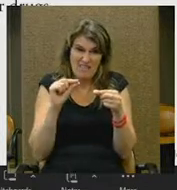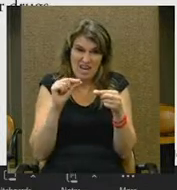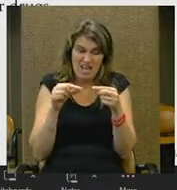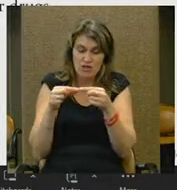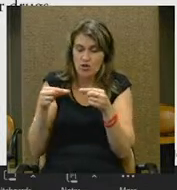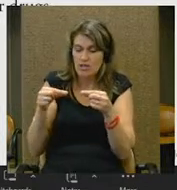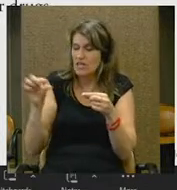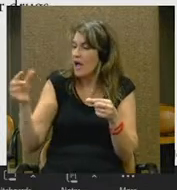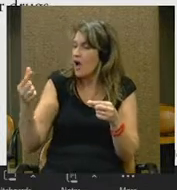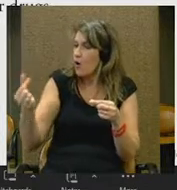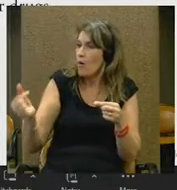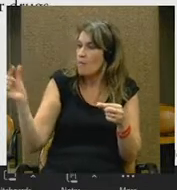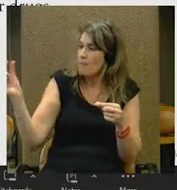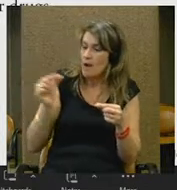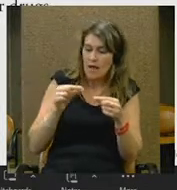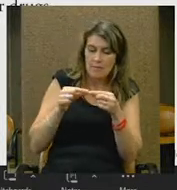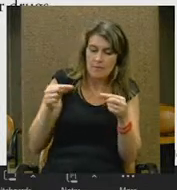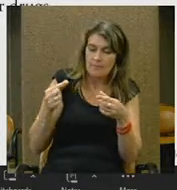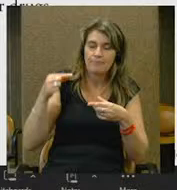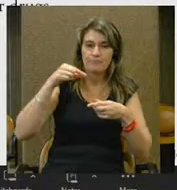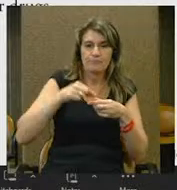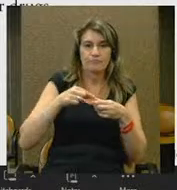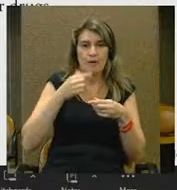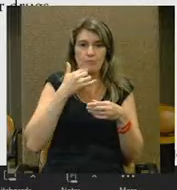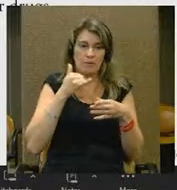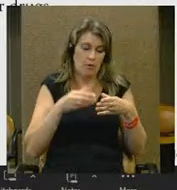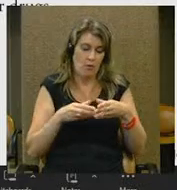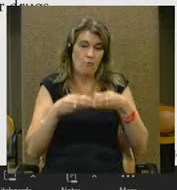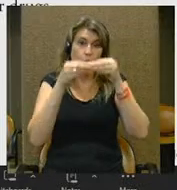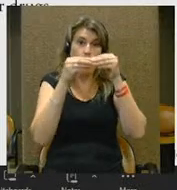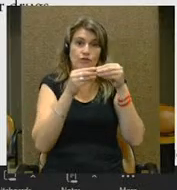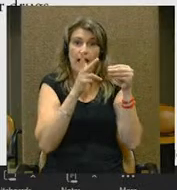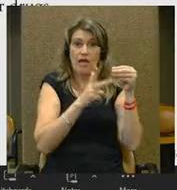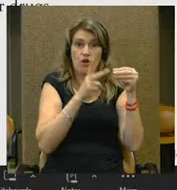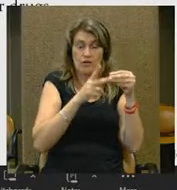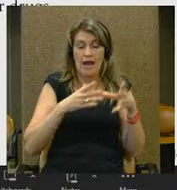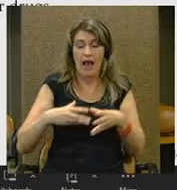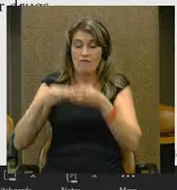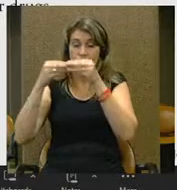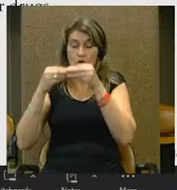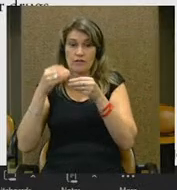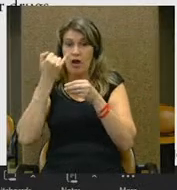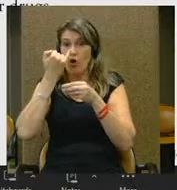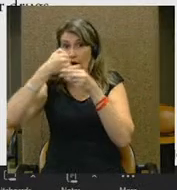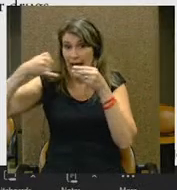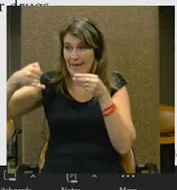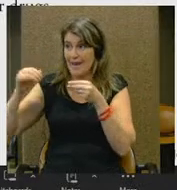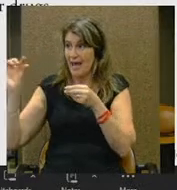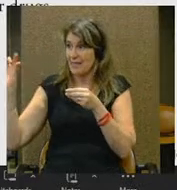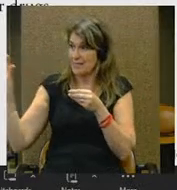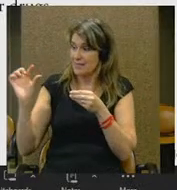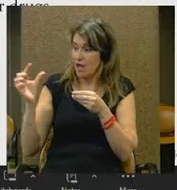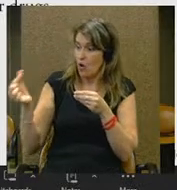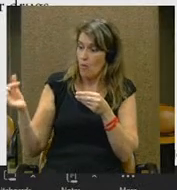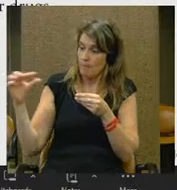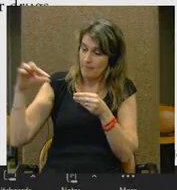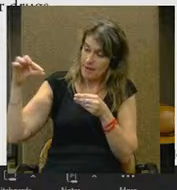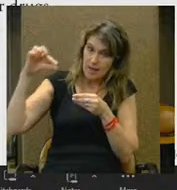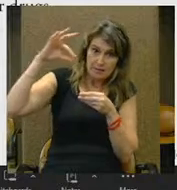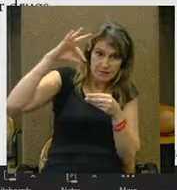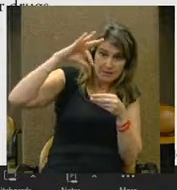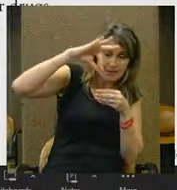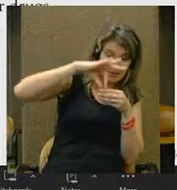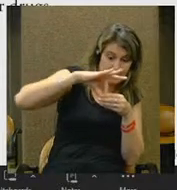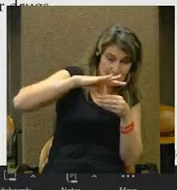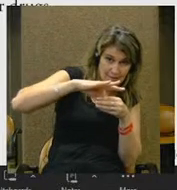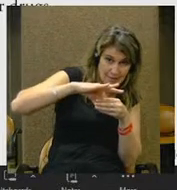have a bag of heroin or a bag of cocaine, you can easily just kind of put this strip in there. And then it's binary. It'll